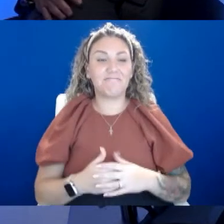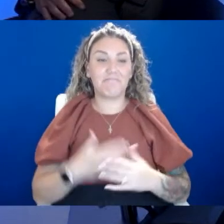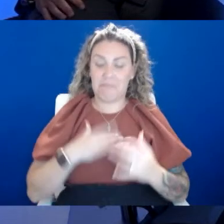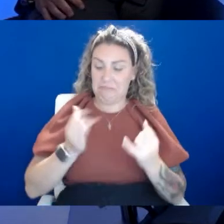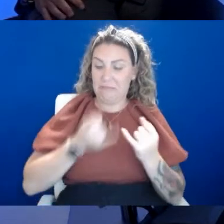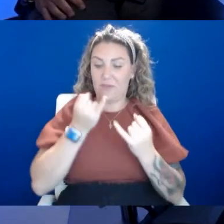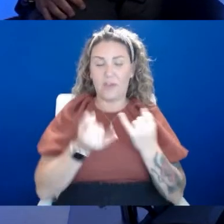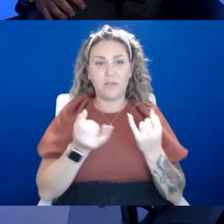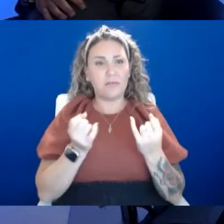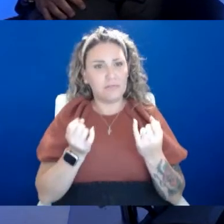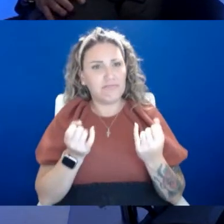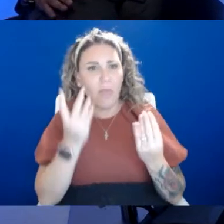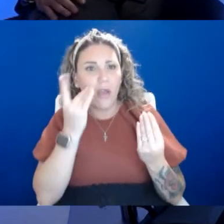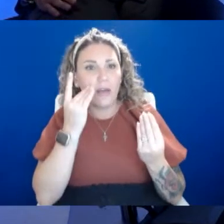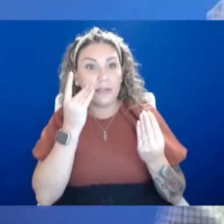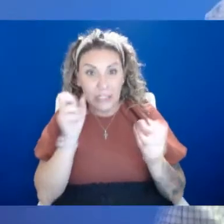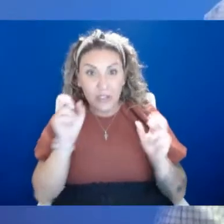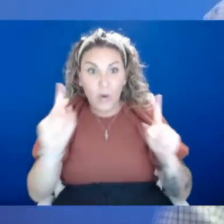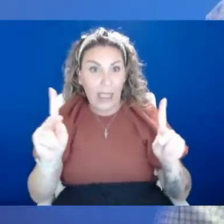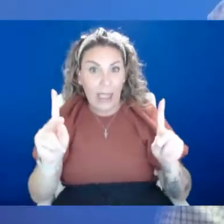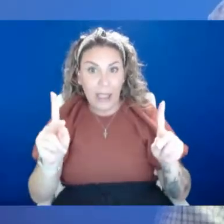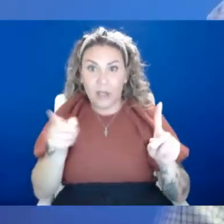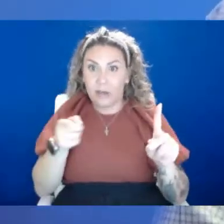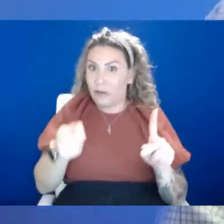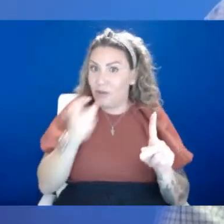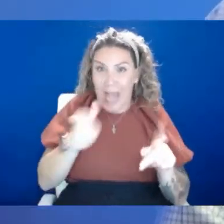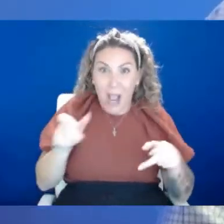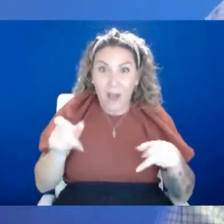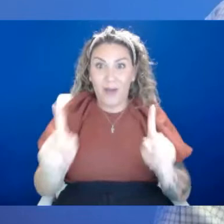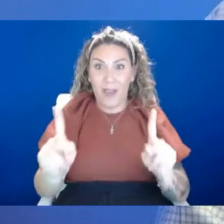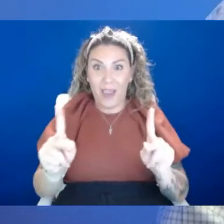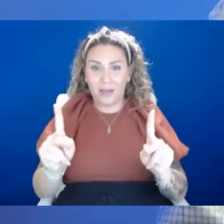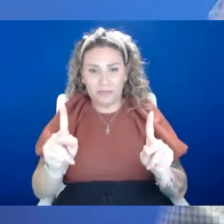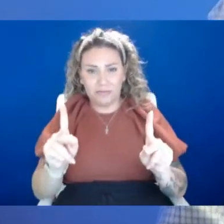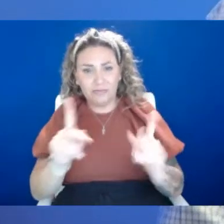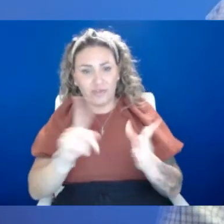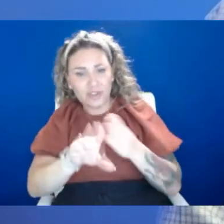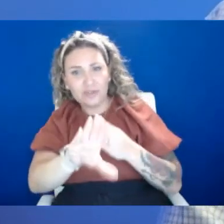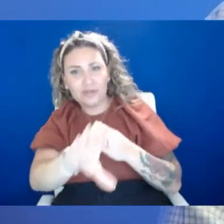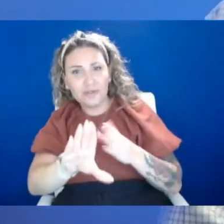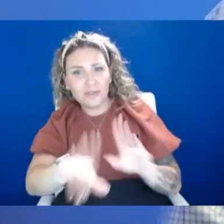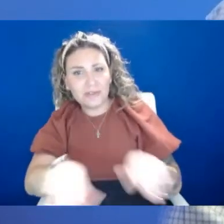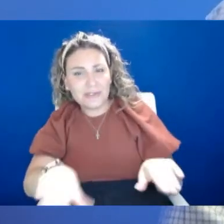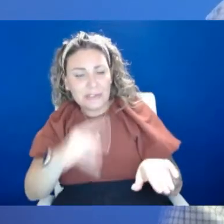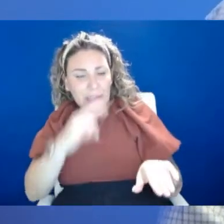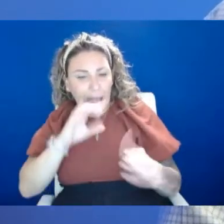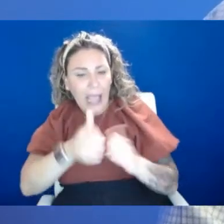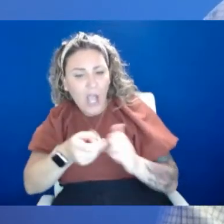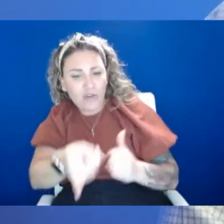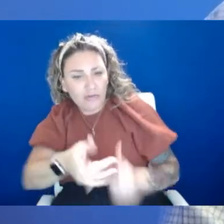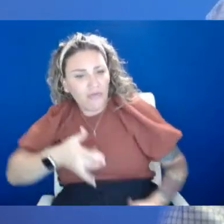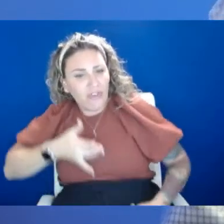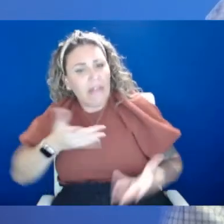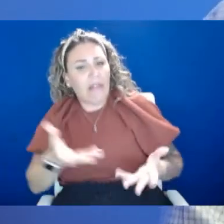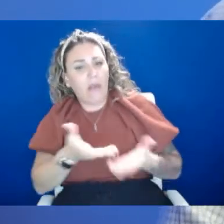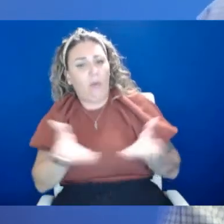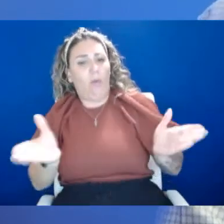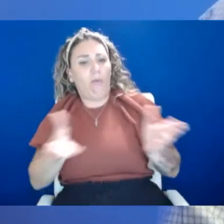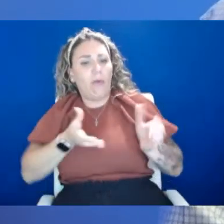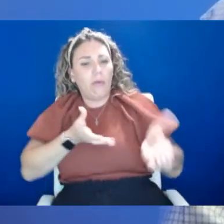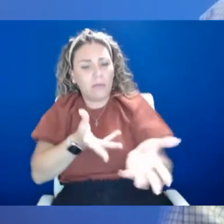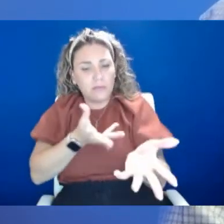not be okay. And so parents, talk with your kids, ask them, how you doing? Check in, how are you feeling? Open that space and